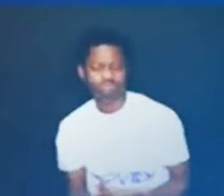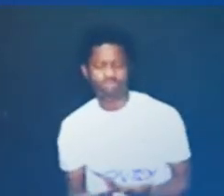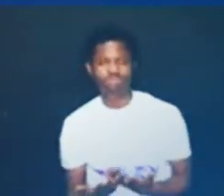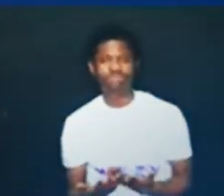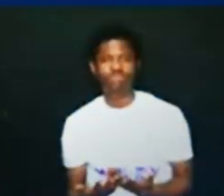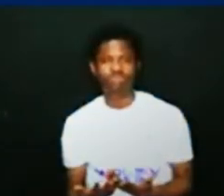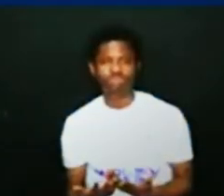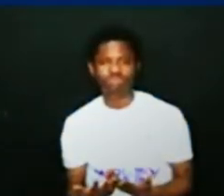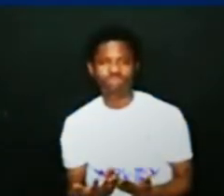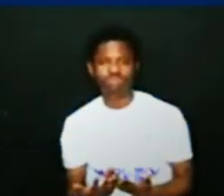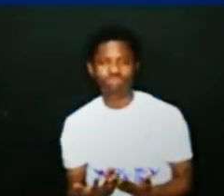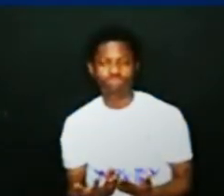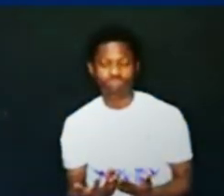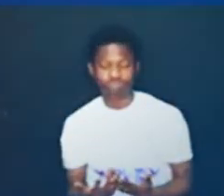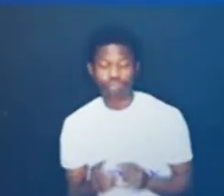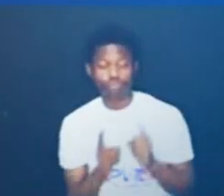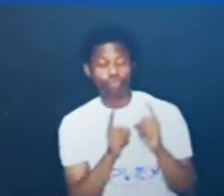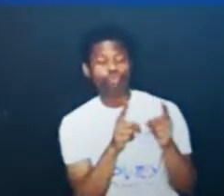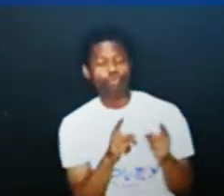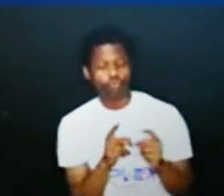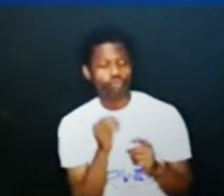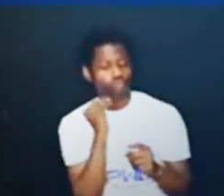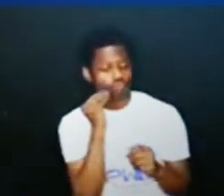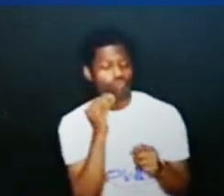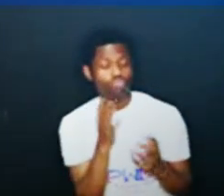You may read Acts chapter